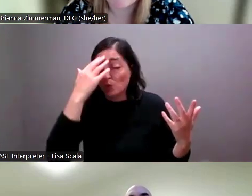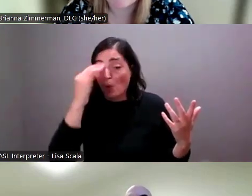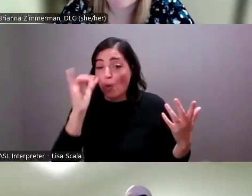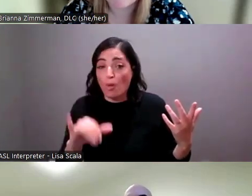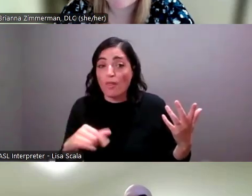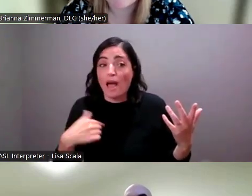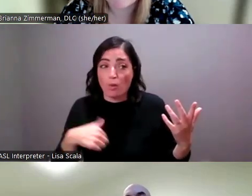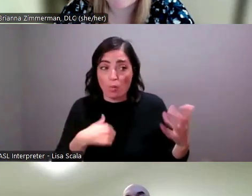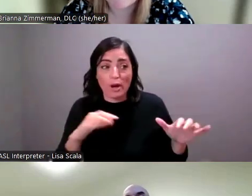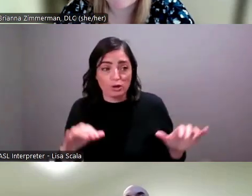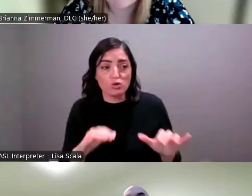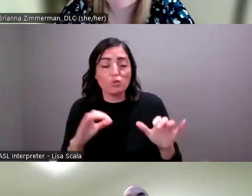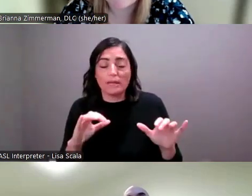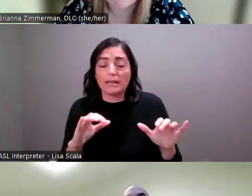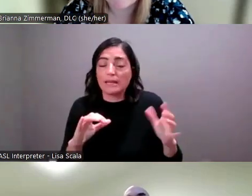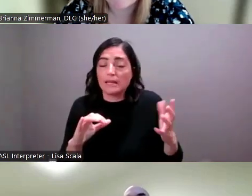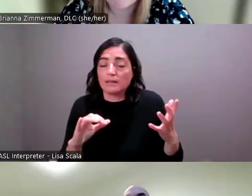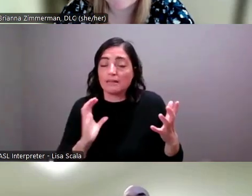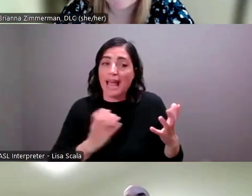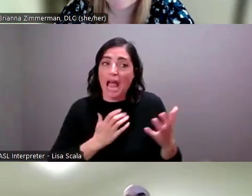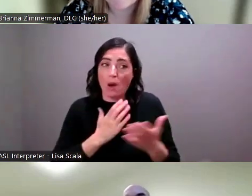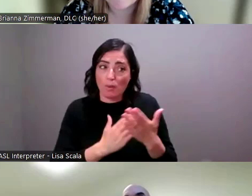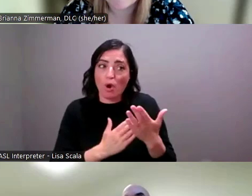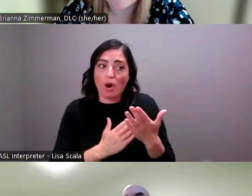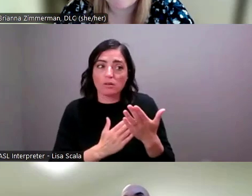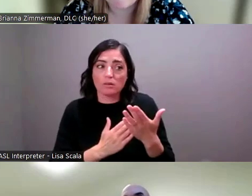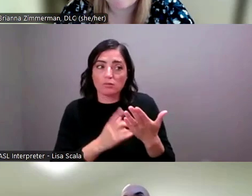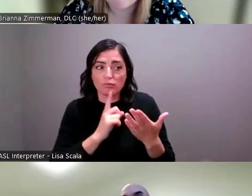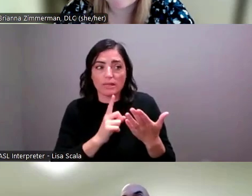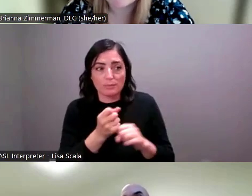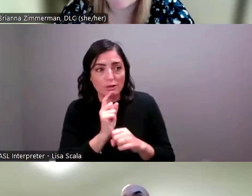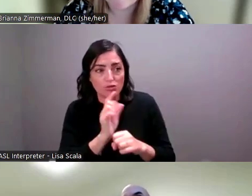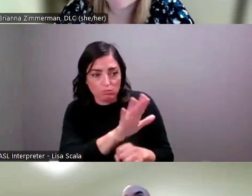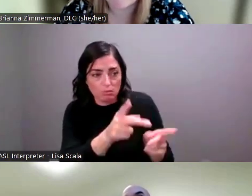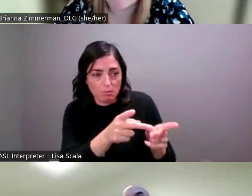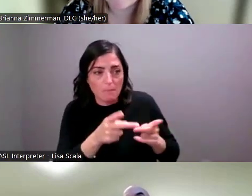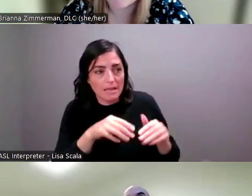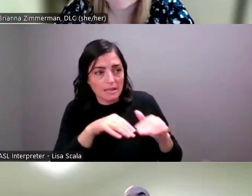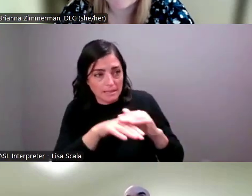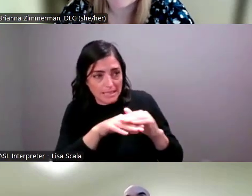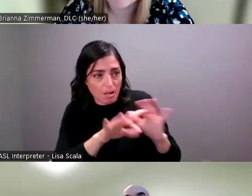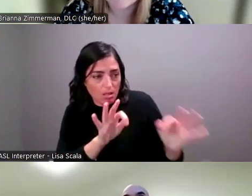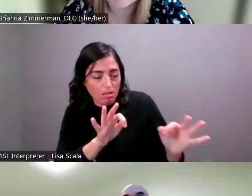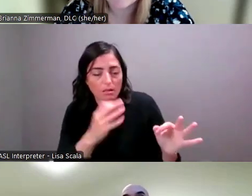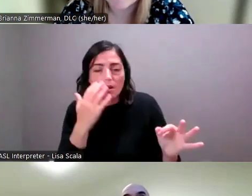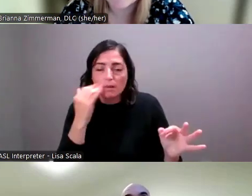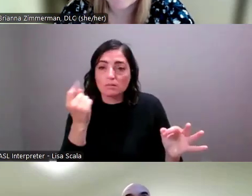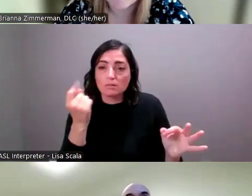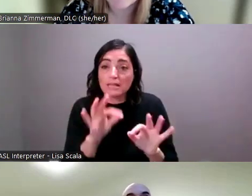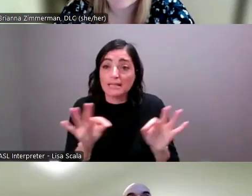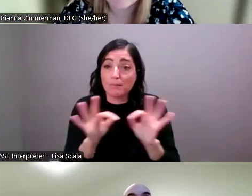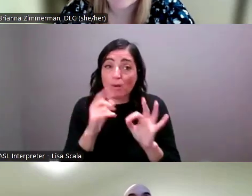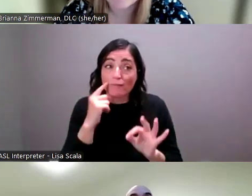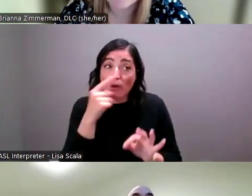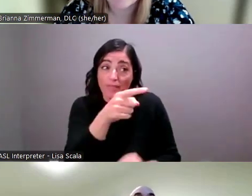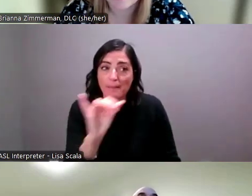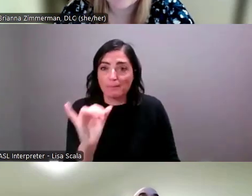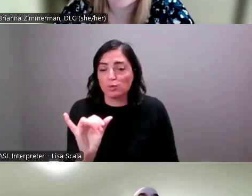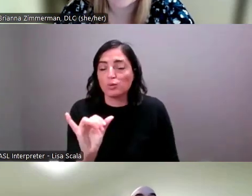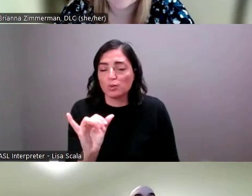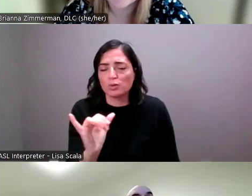that we're doing our part to make sure that their polling place is accessible, because it is important to them as